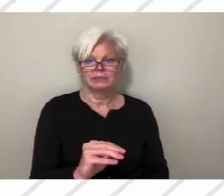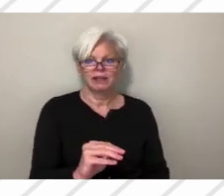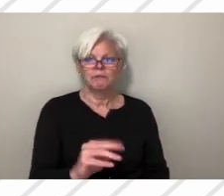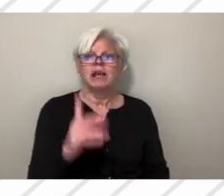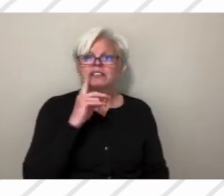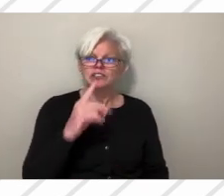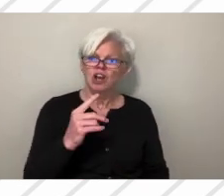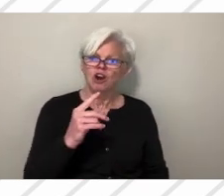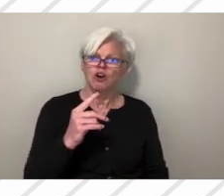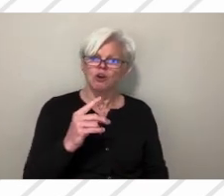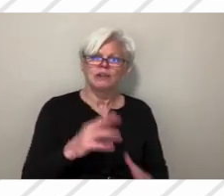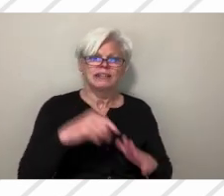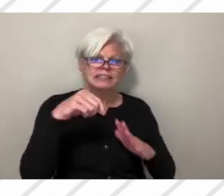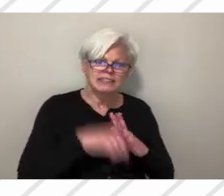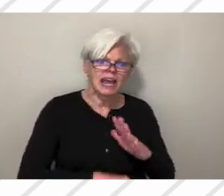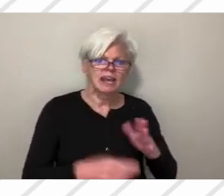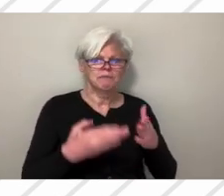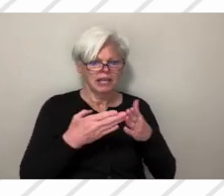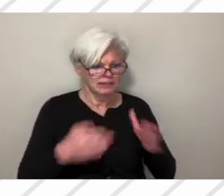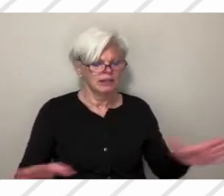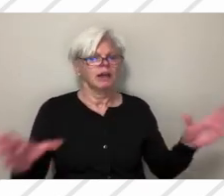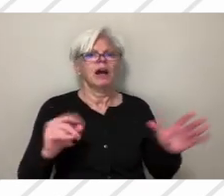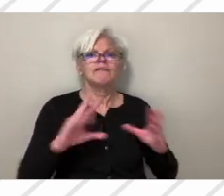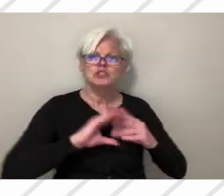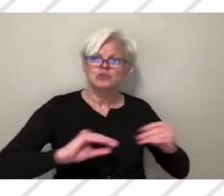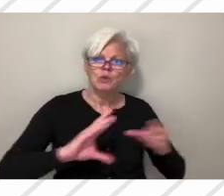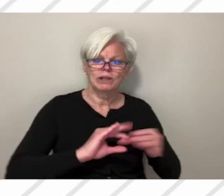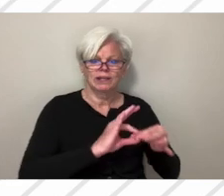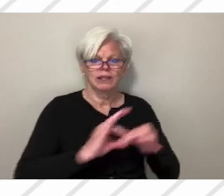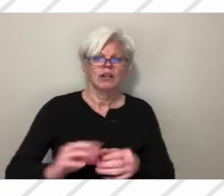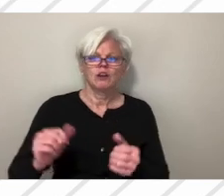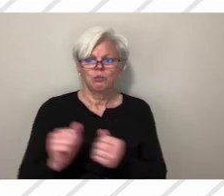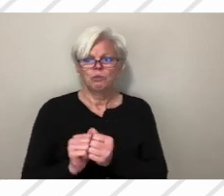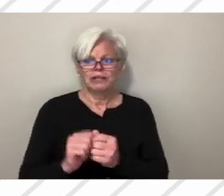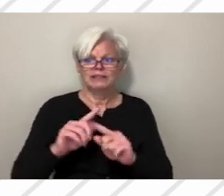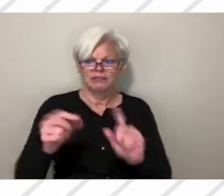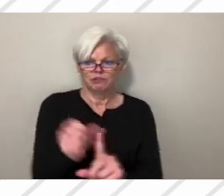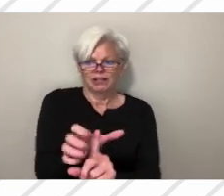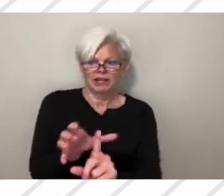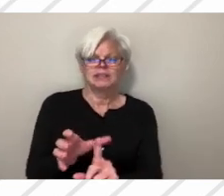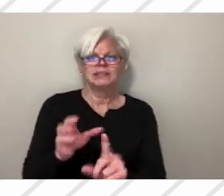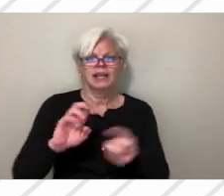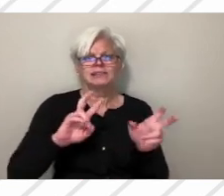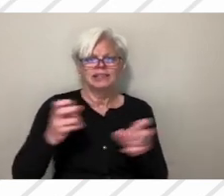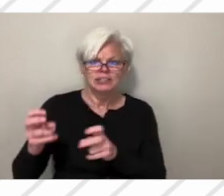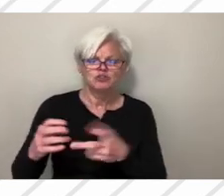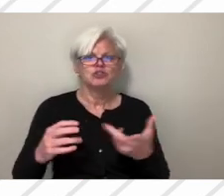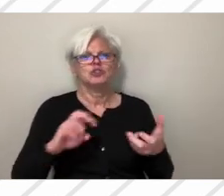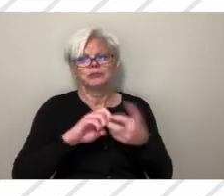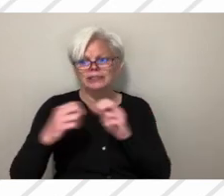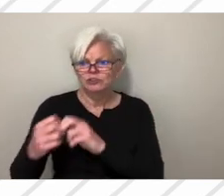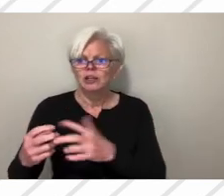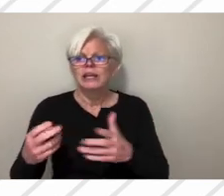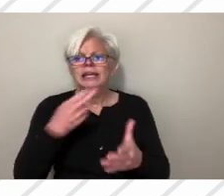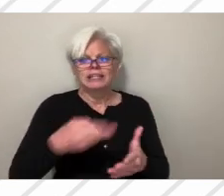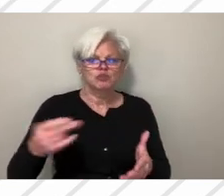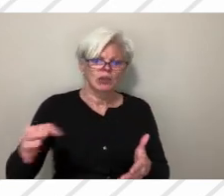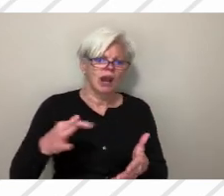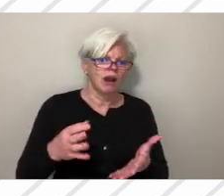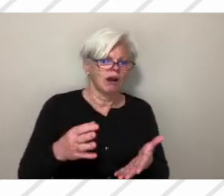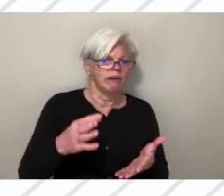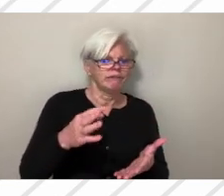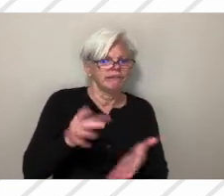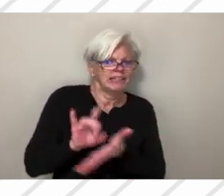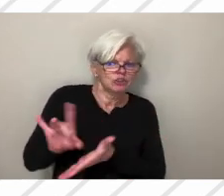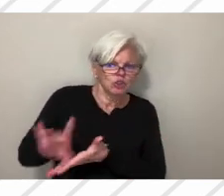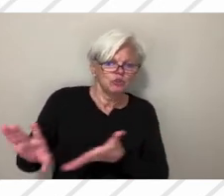that connects to contextual issues, socio-political dimensions, histories of exclusion and erasure. Stories